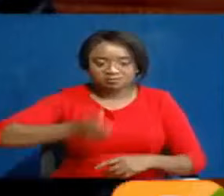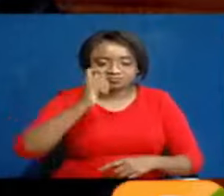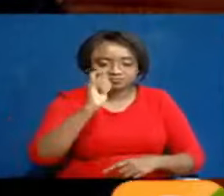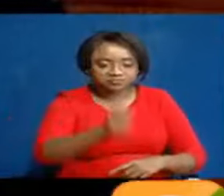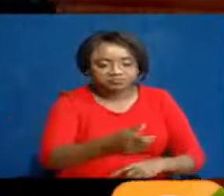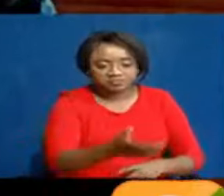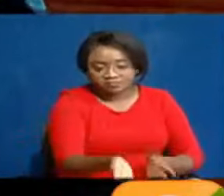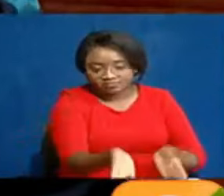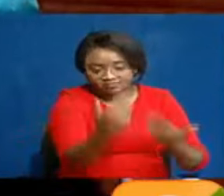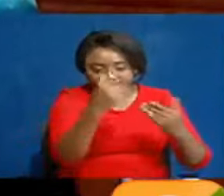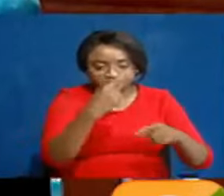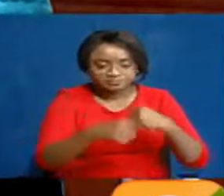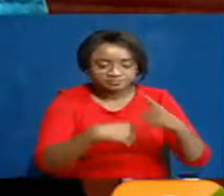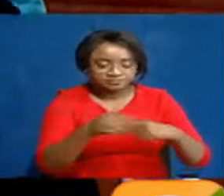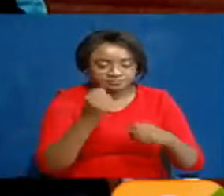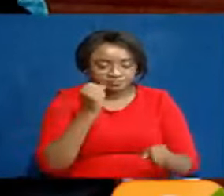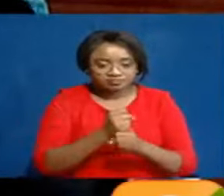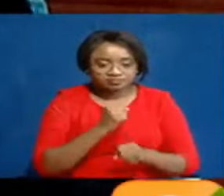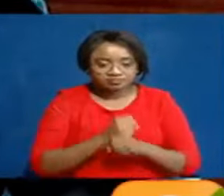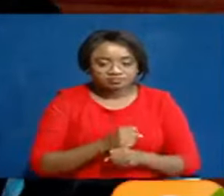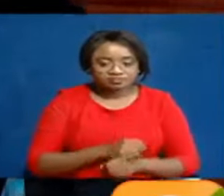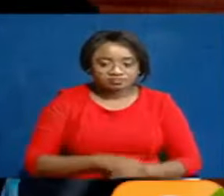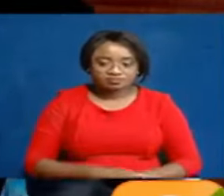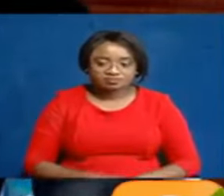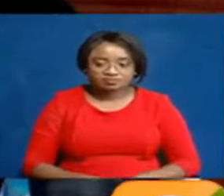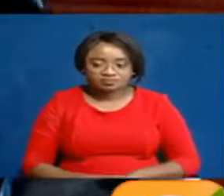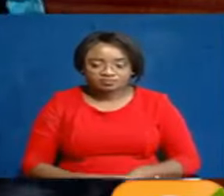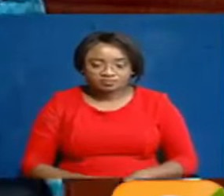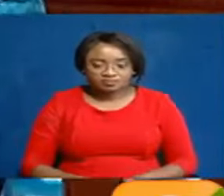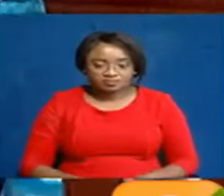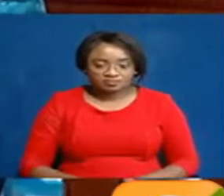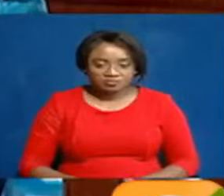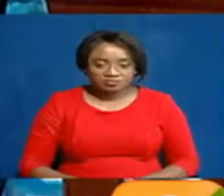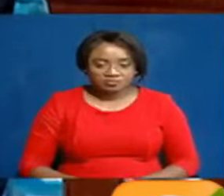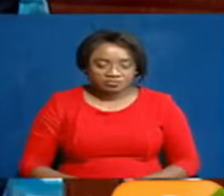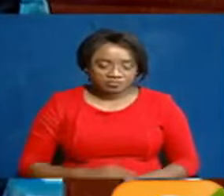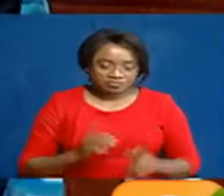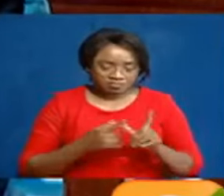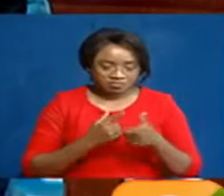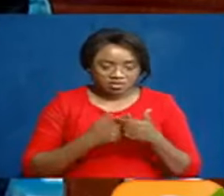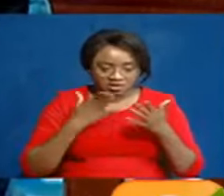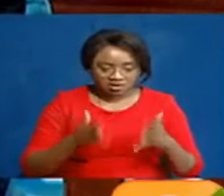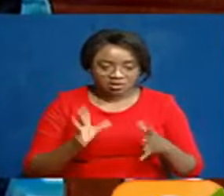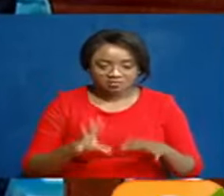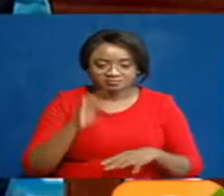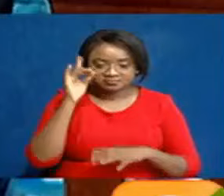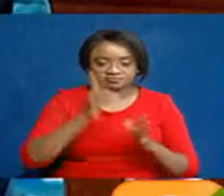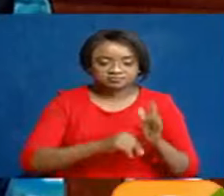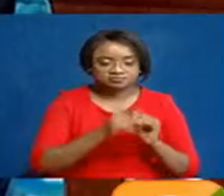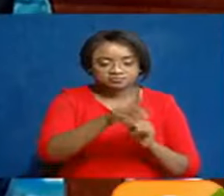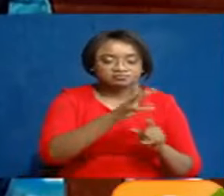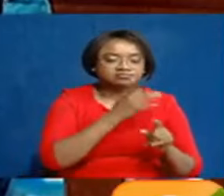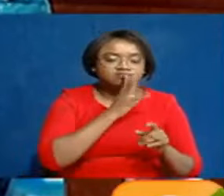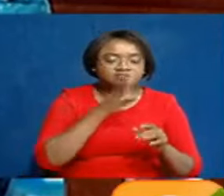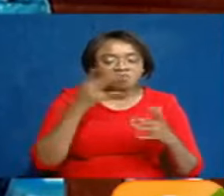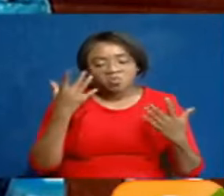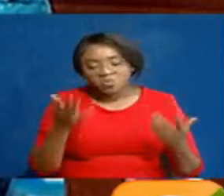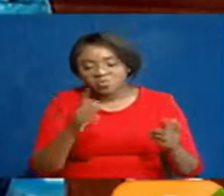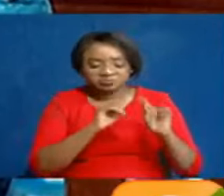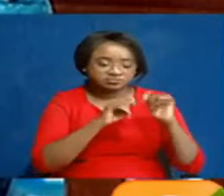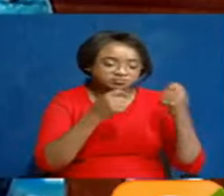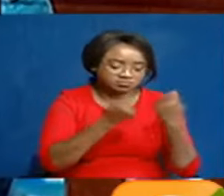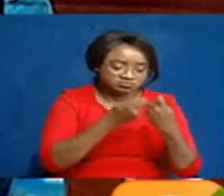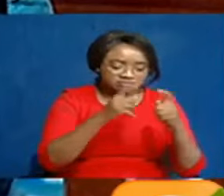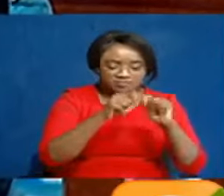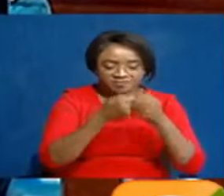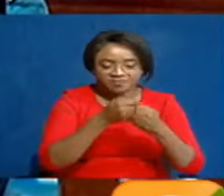where the challenge rests. And then now we find them saying, oh, tribalism, oh, whatnot.